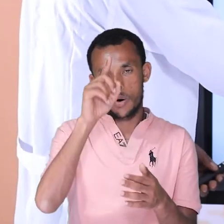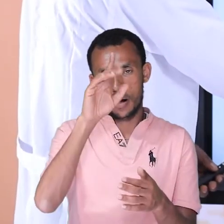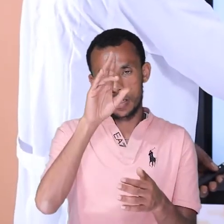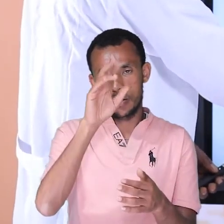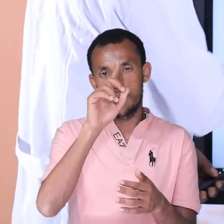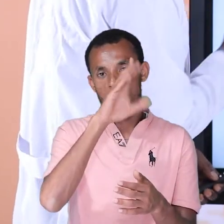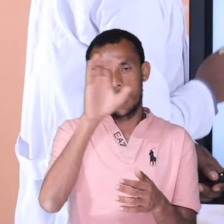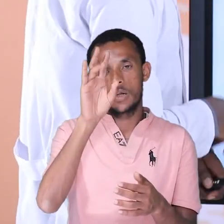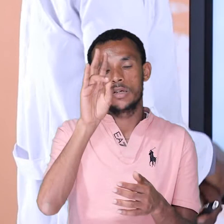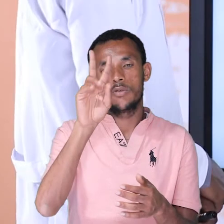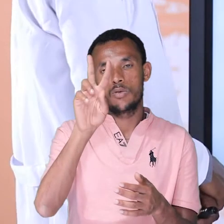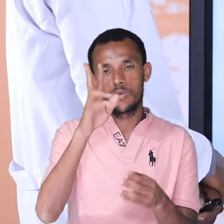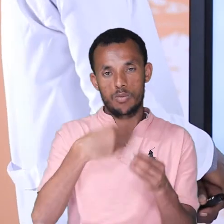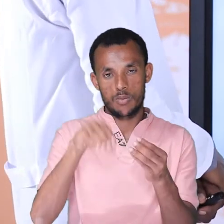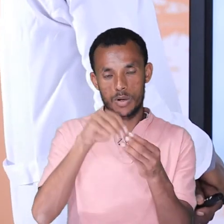172 plus